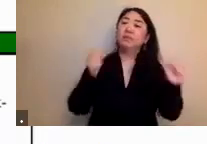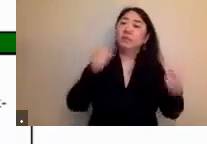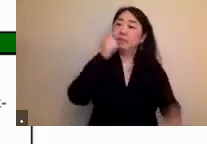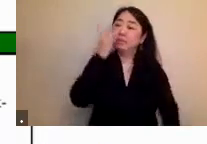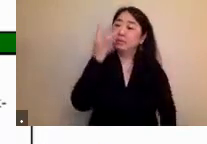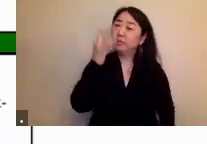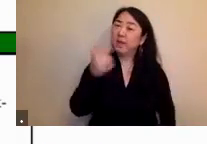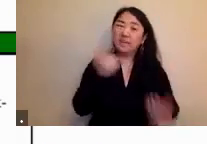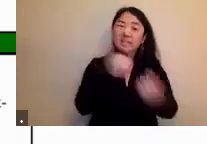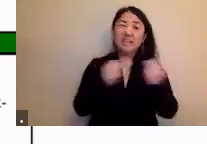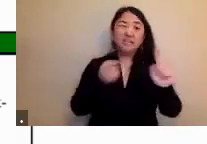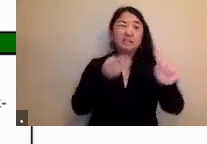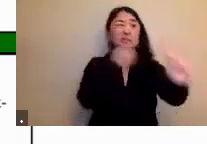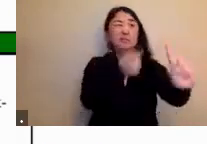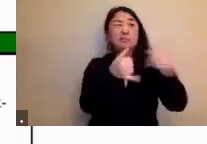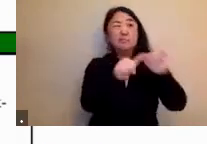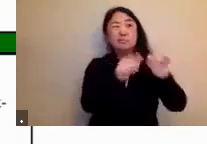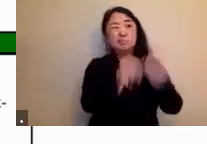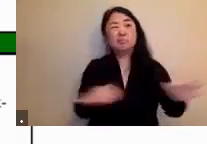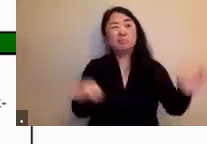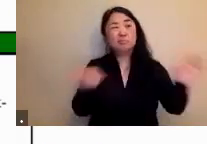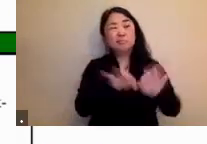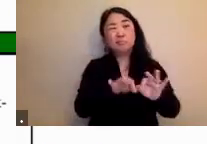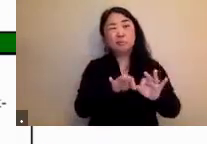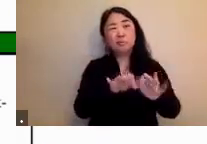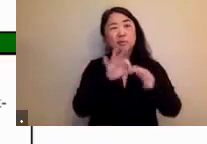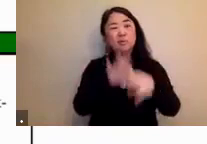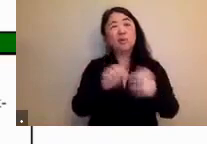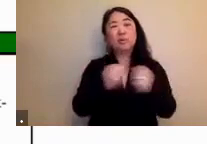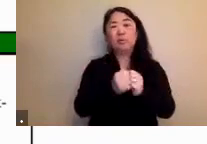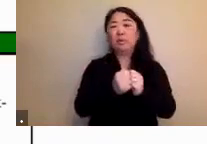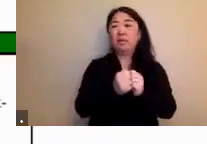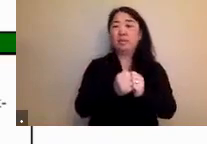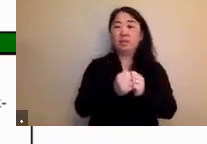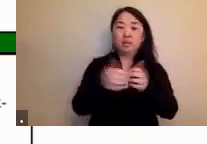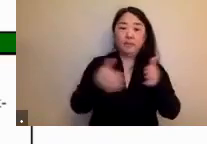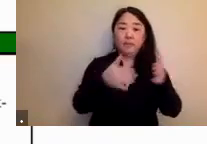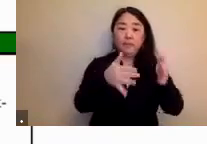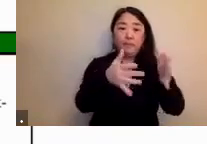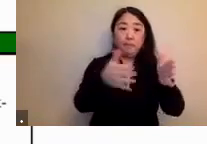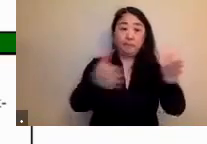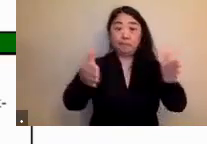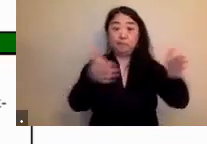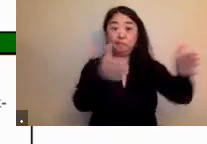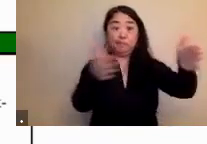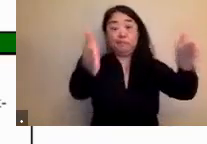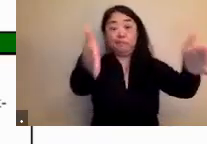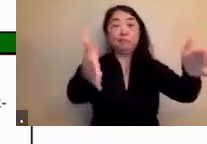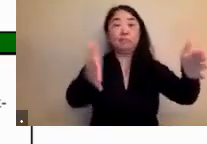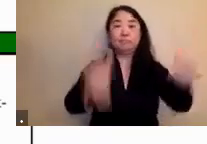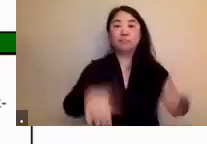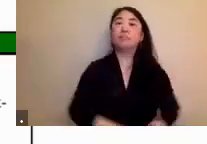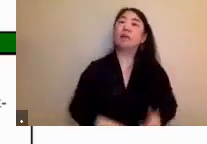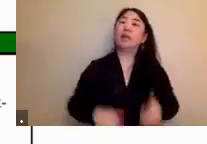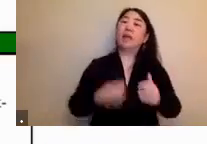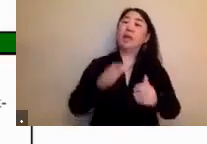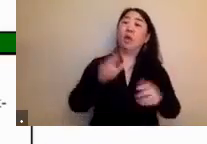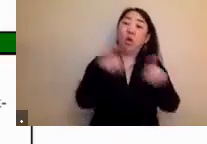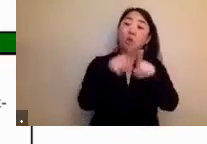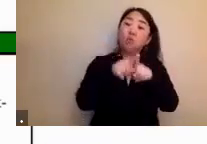still a major factor in building and expanding roadways. We look at the cost, the impacts,